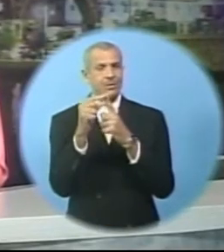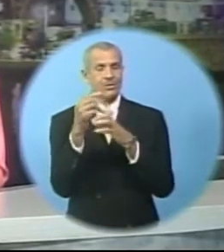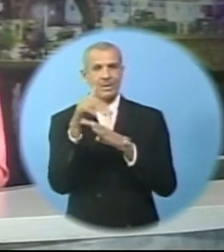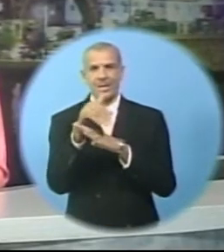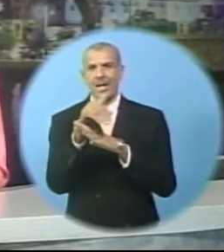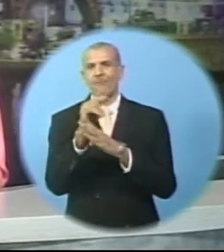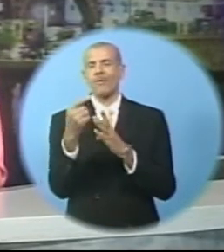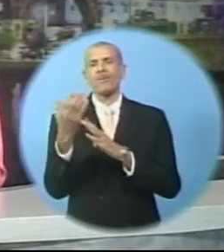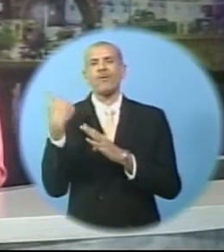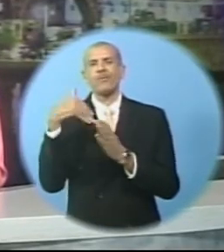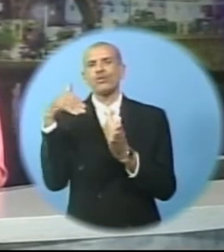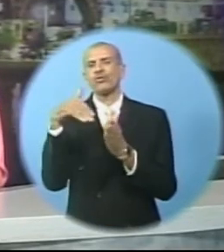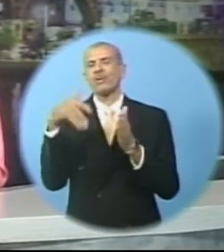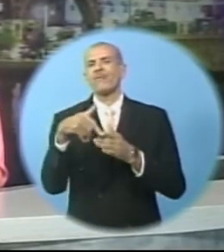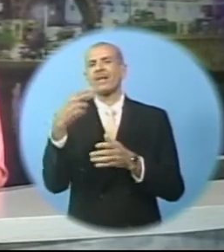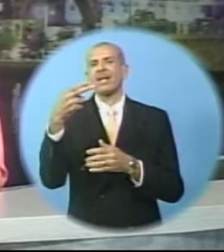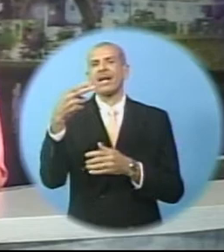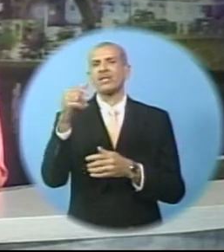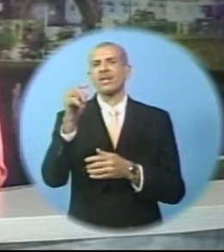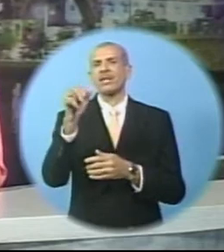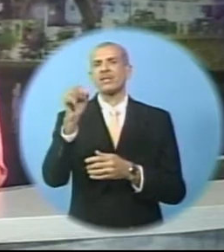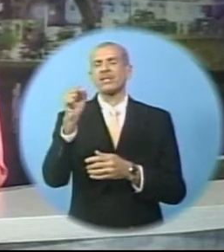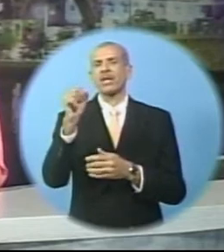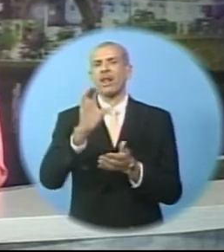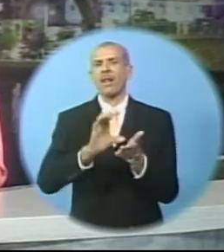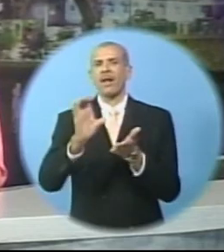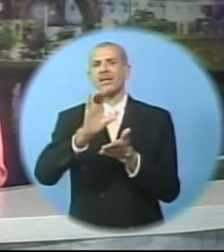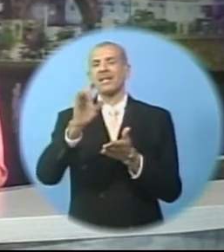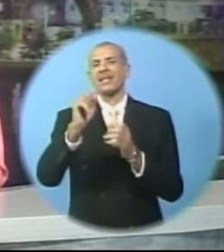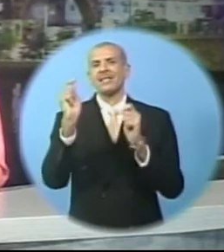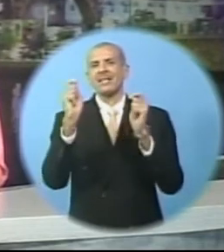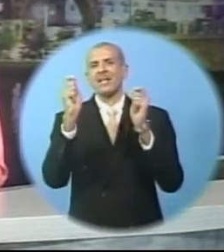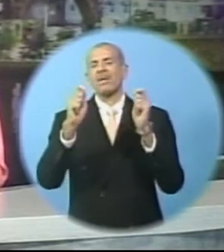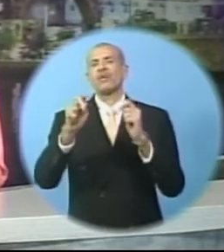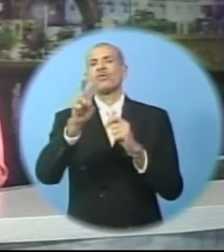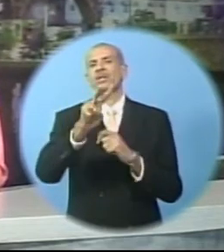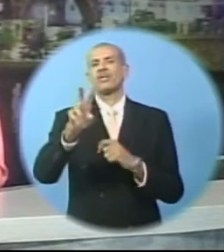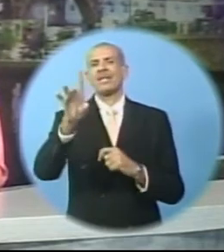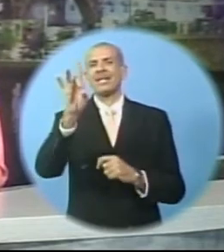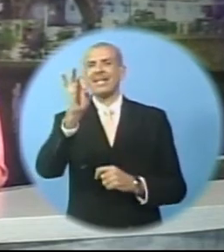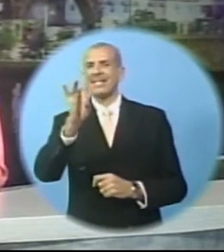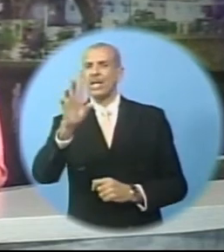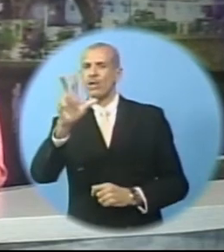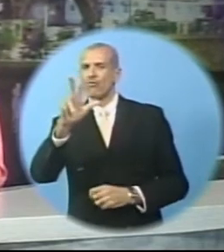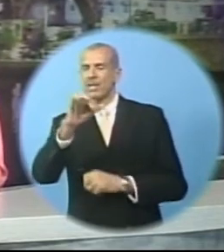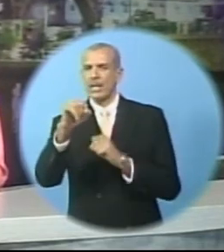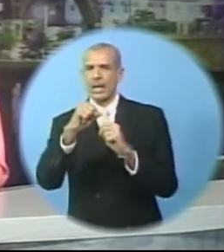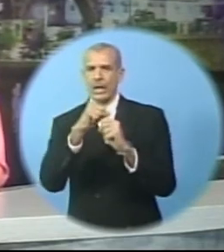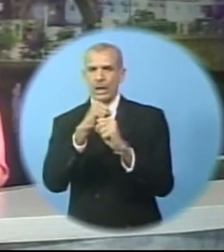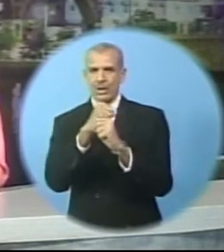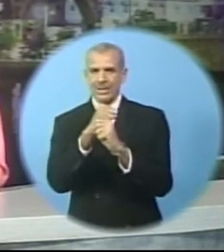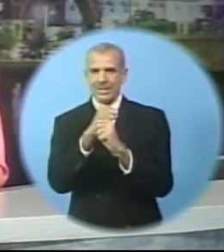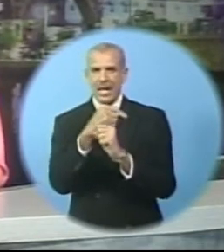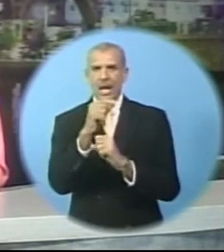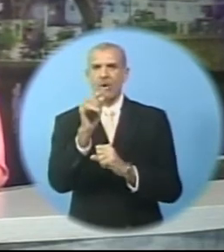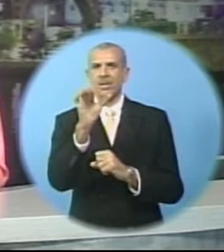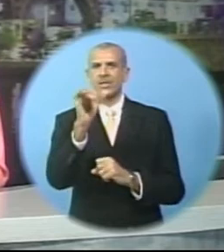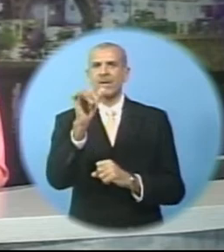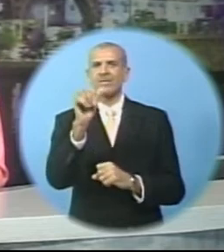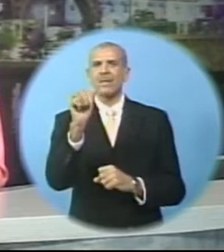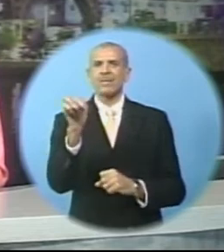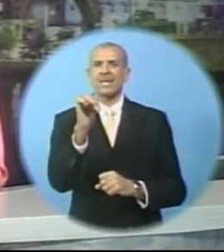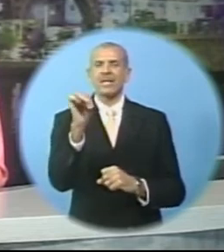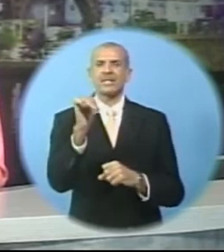from a former student of the Harrison College as the institution celebrates 283 years. Rector of St.